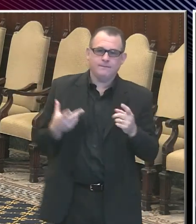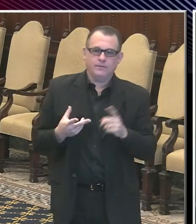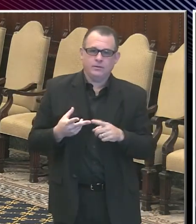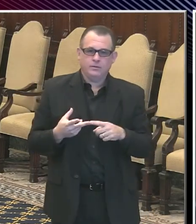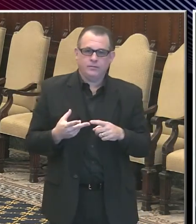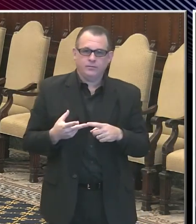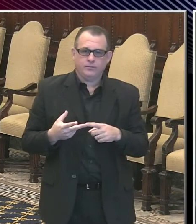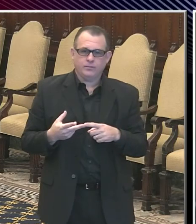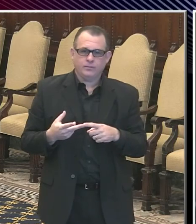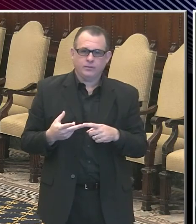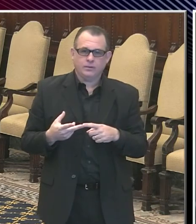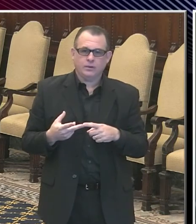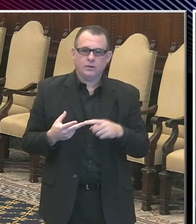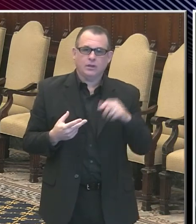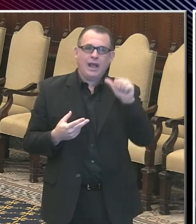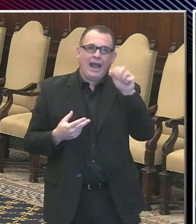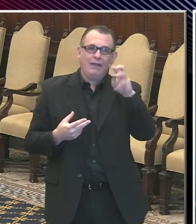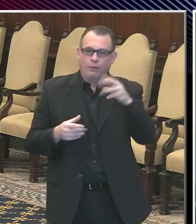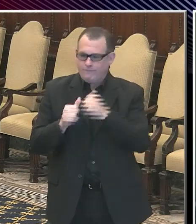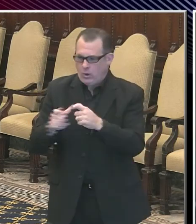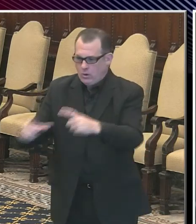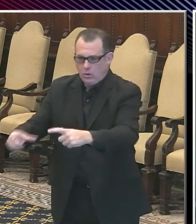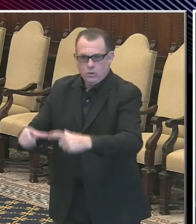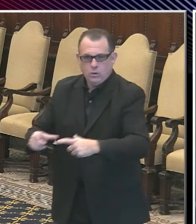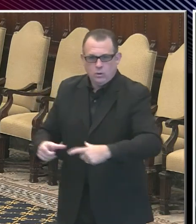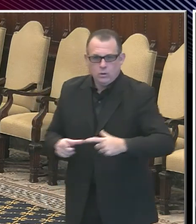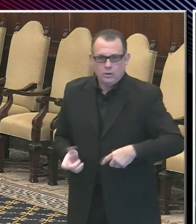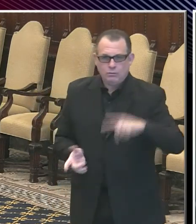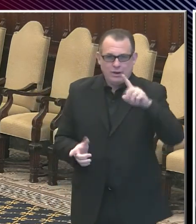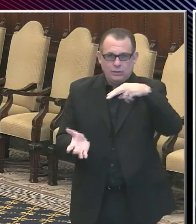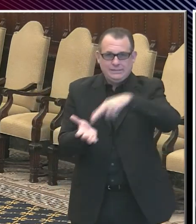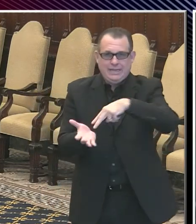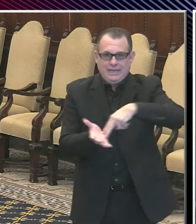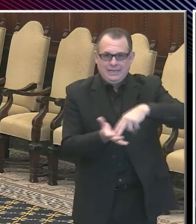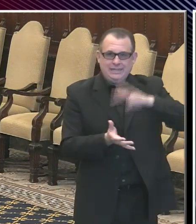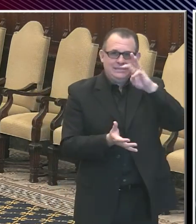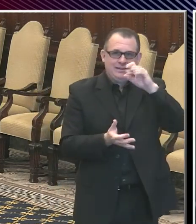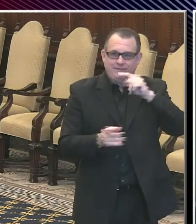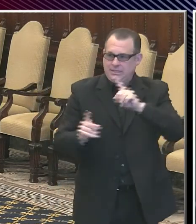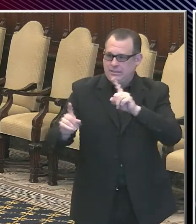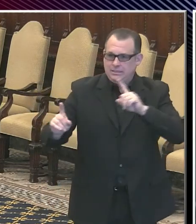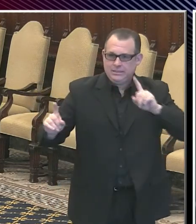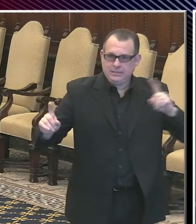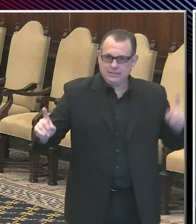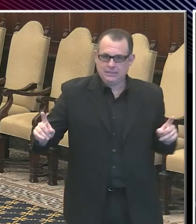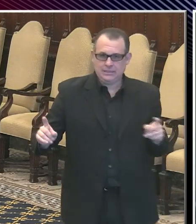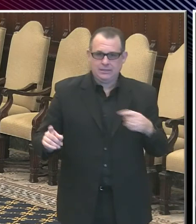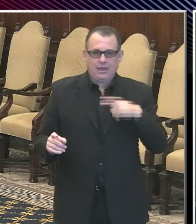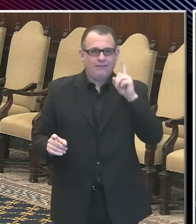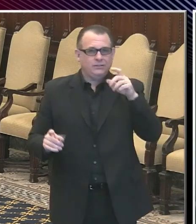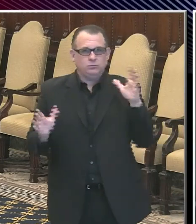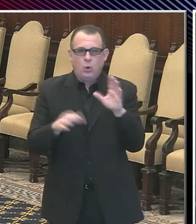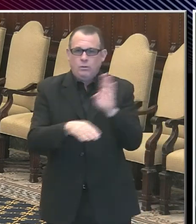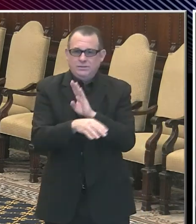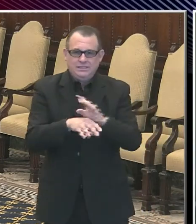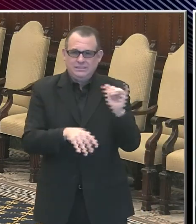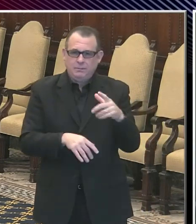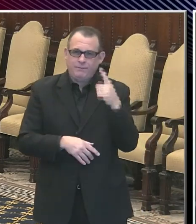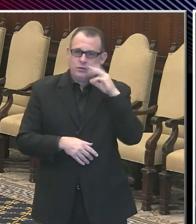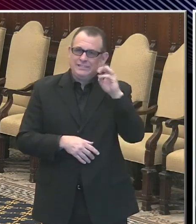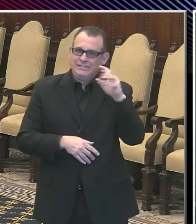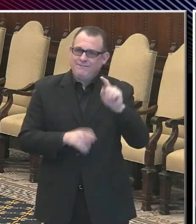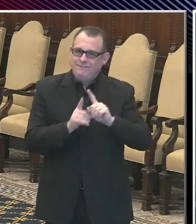should stand so they're 6 feet apart. Those sorts of changes that implement the basic ideas we've been talking about 6 feet apart and